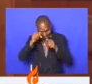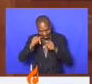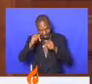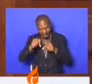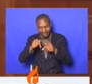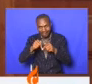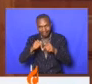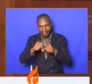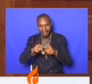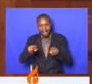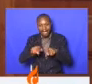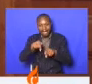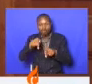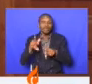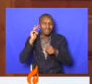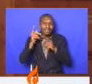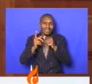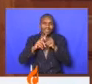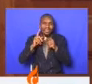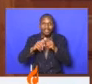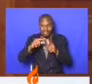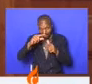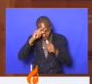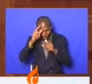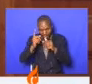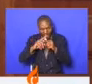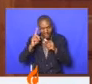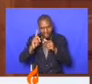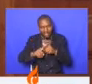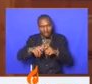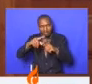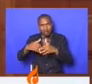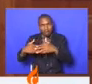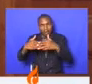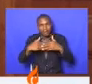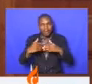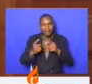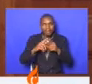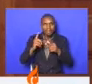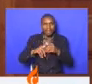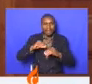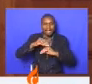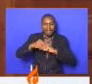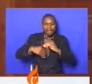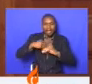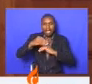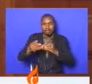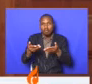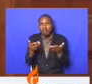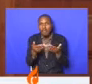in Kisii today. And the governor mentioned pyrethrum, soapstone, avocado oil,